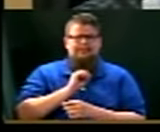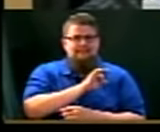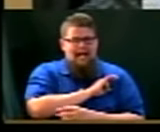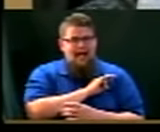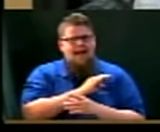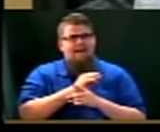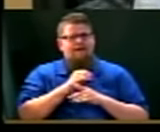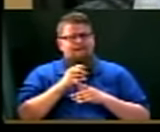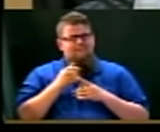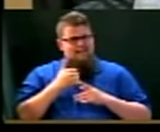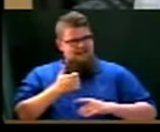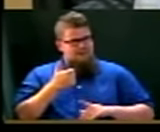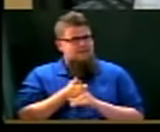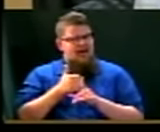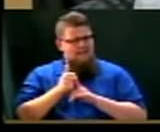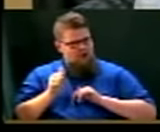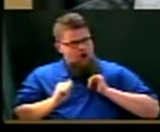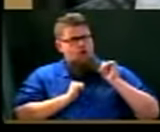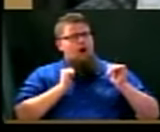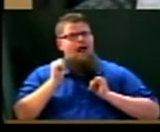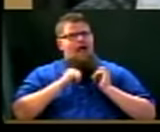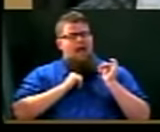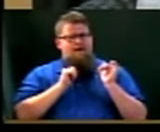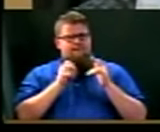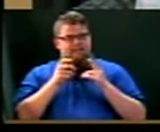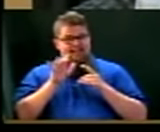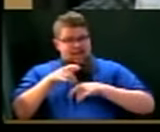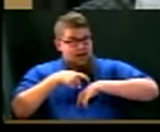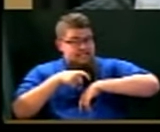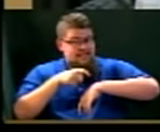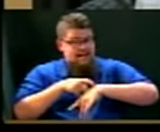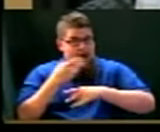going out and taking the time to try to get